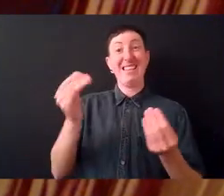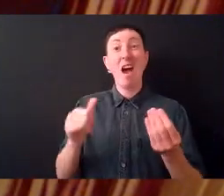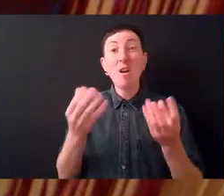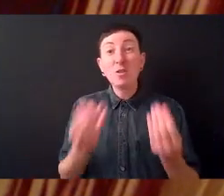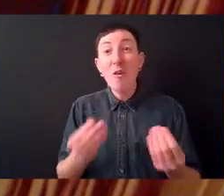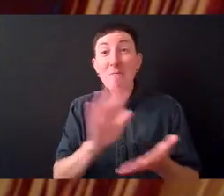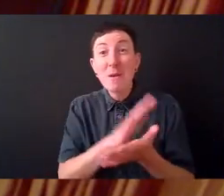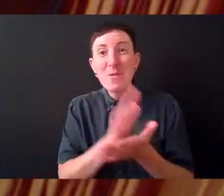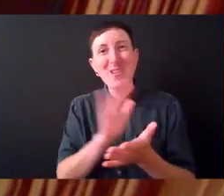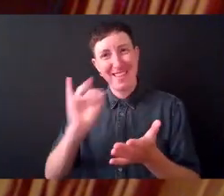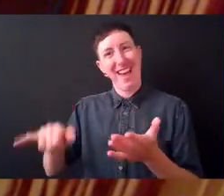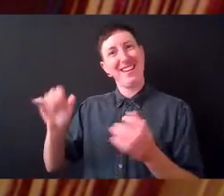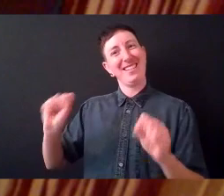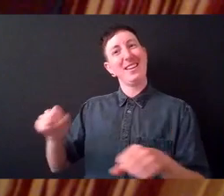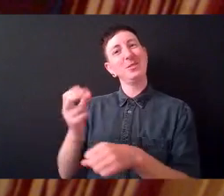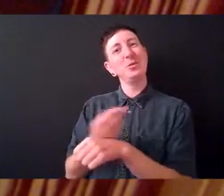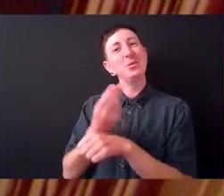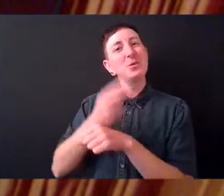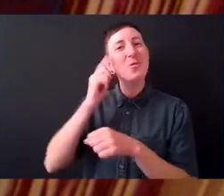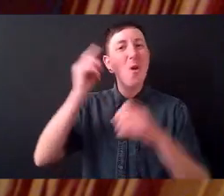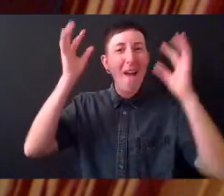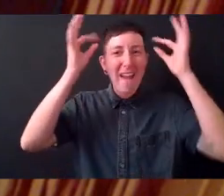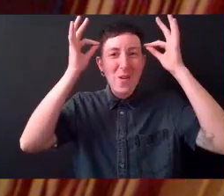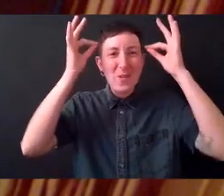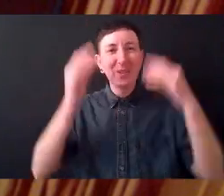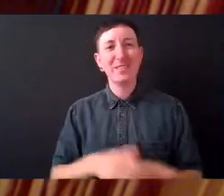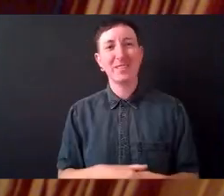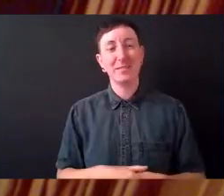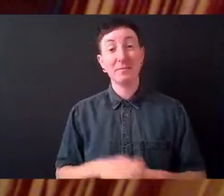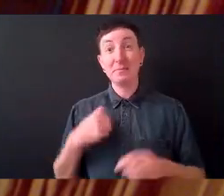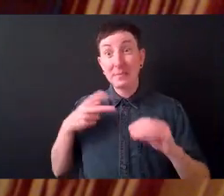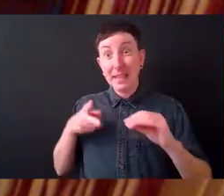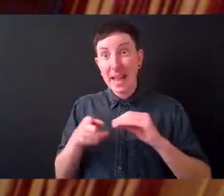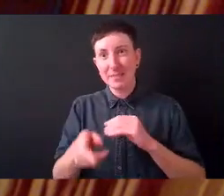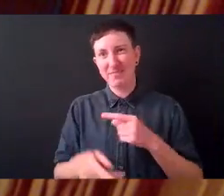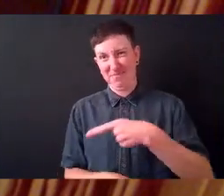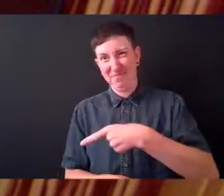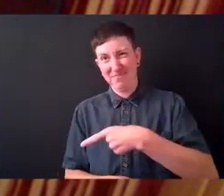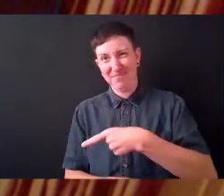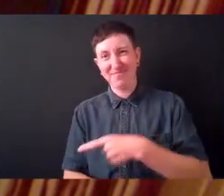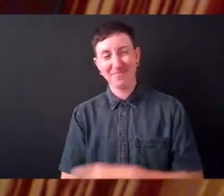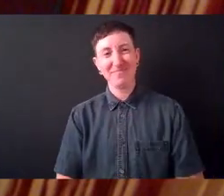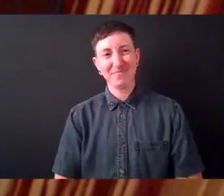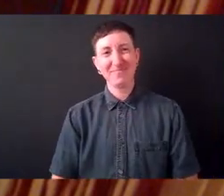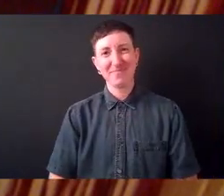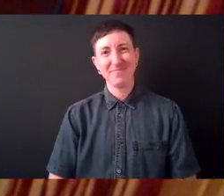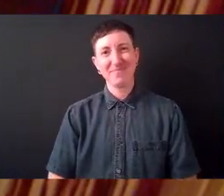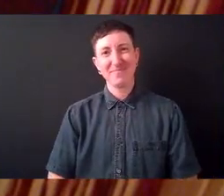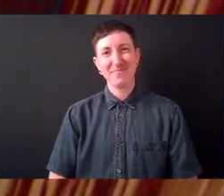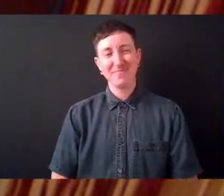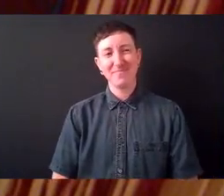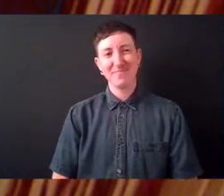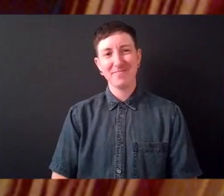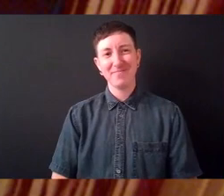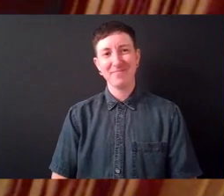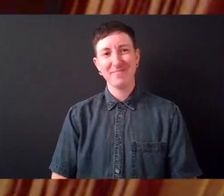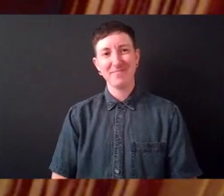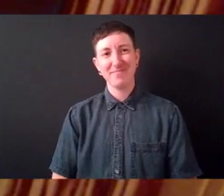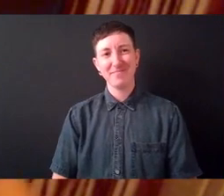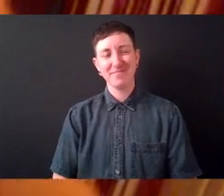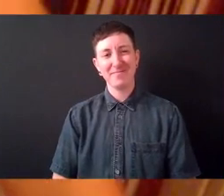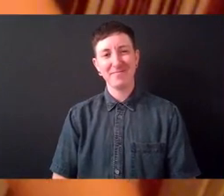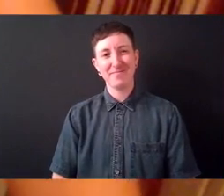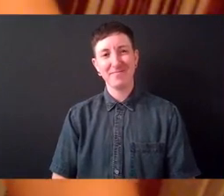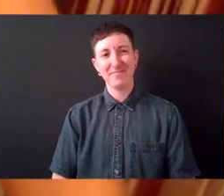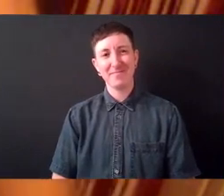going to take a few strands of it. So I'm just cutting this lengthwise so I get a nice long